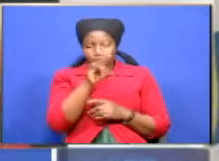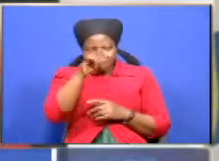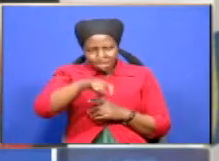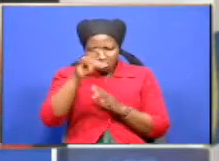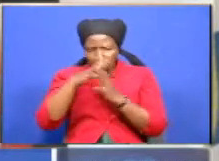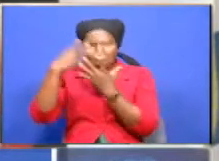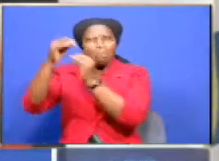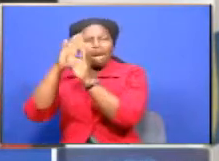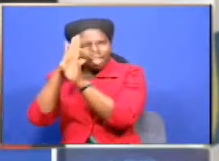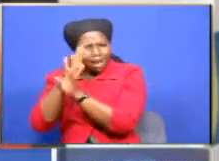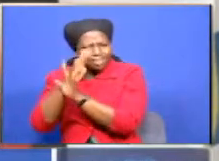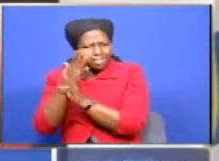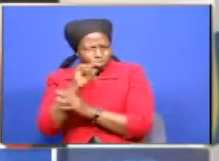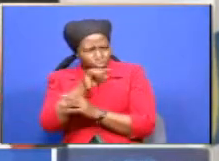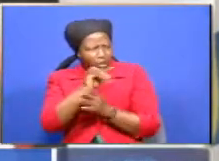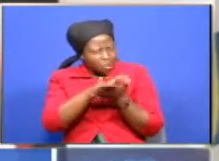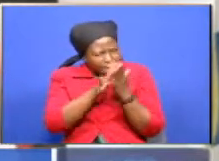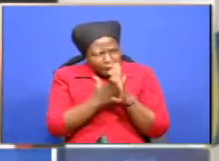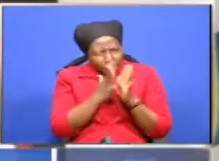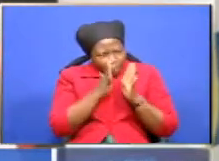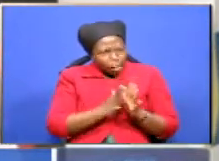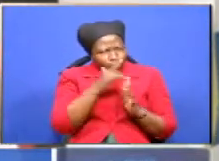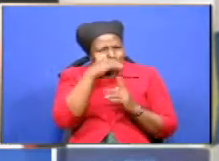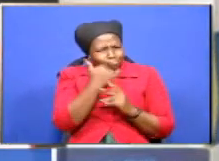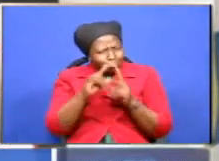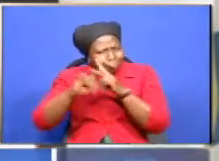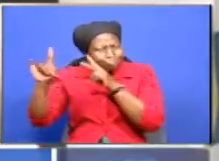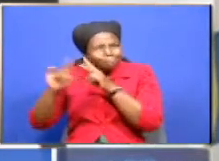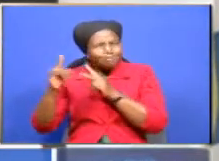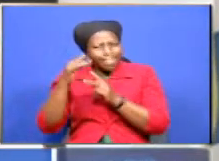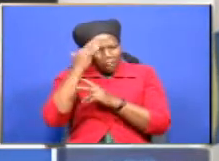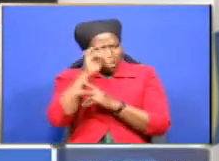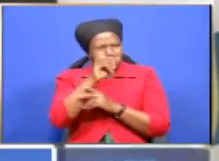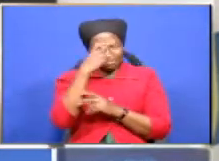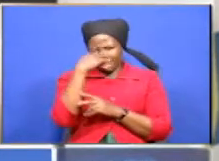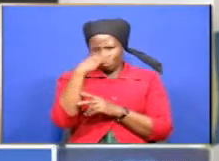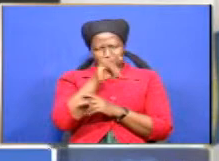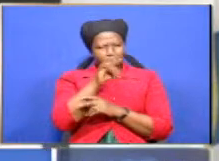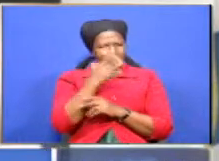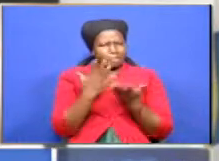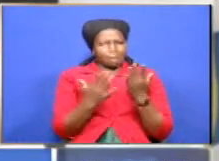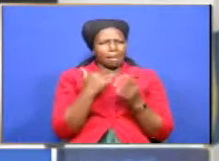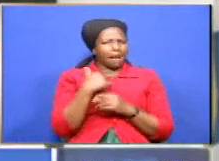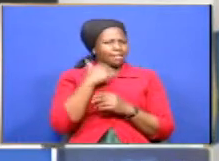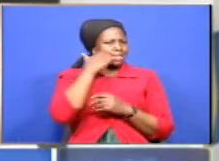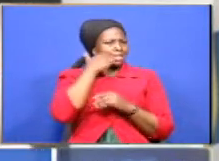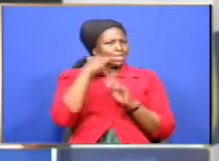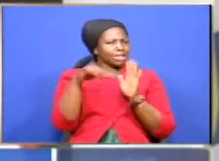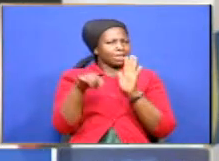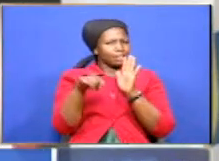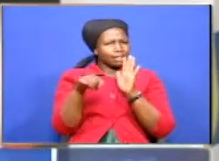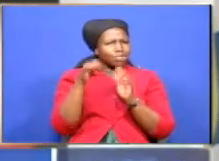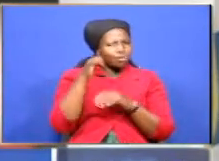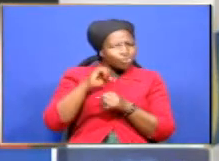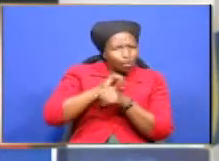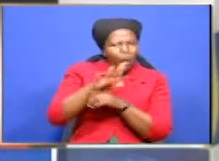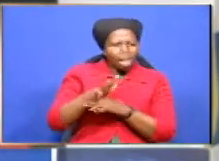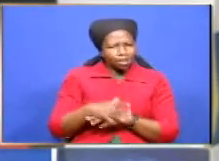hide. You become a fugitive because you suspect you could be corona positive. Surely, what is wrong with us?